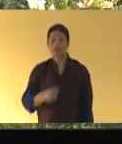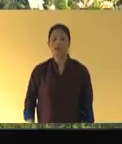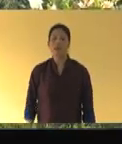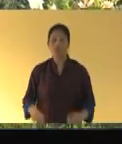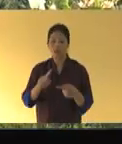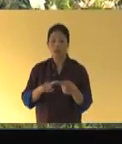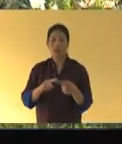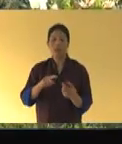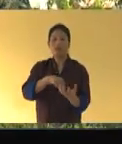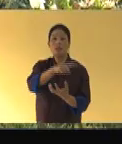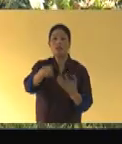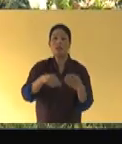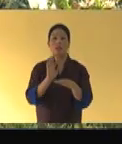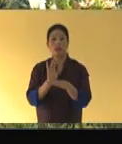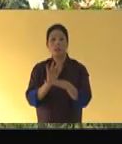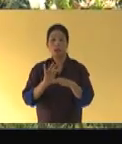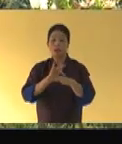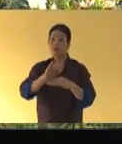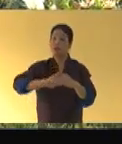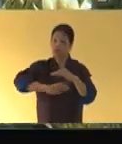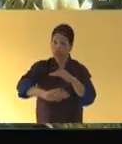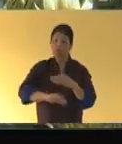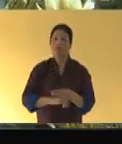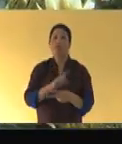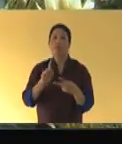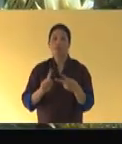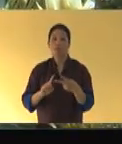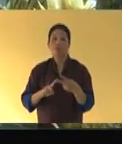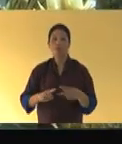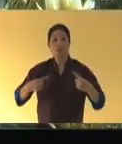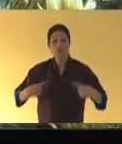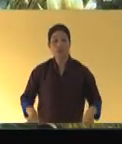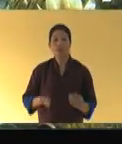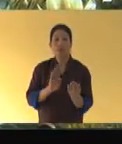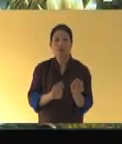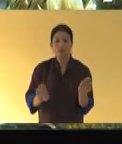also acted as an environmental educational resource center for students and general visitors.